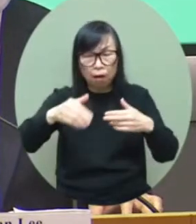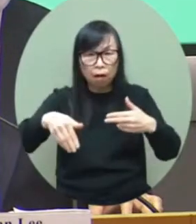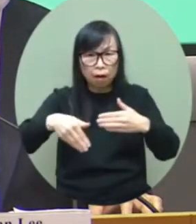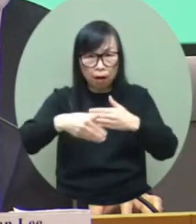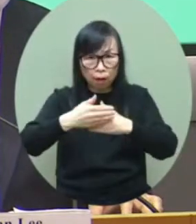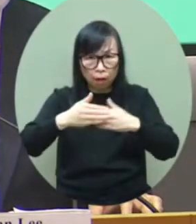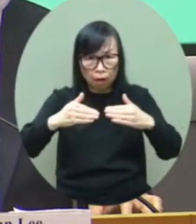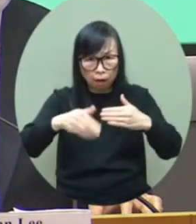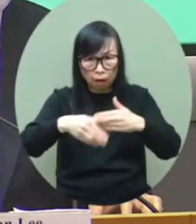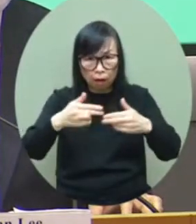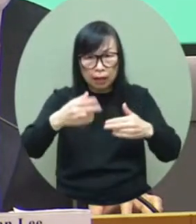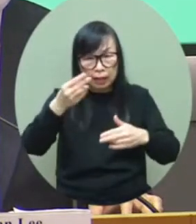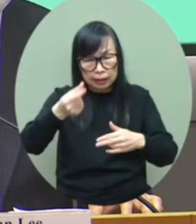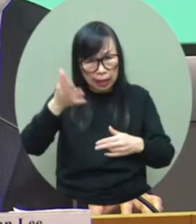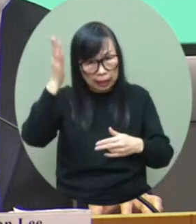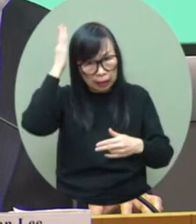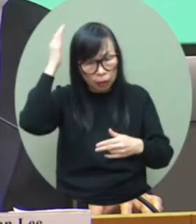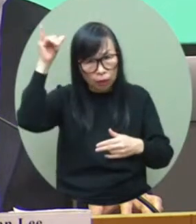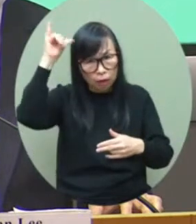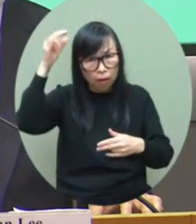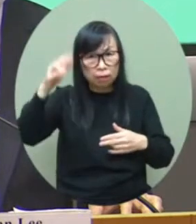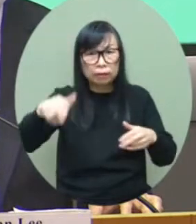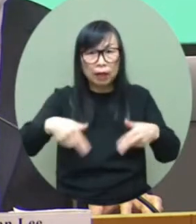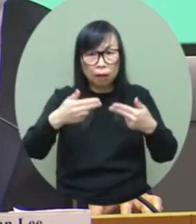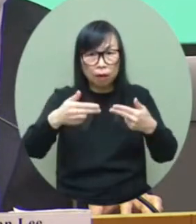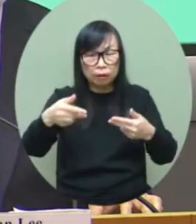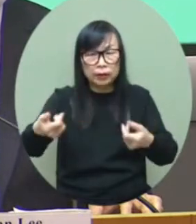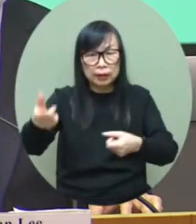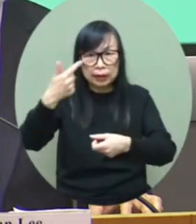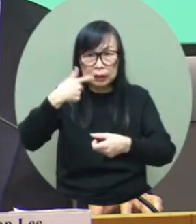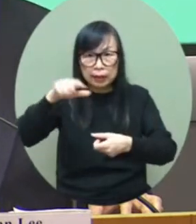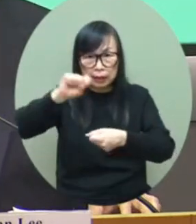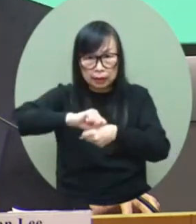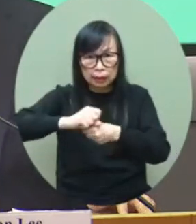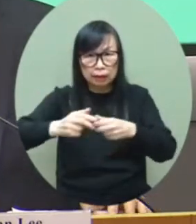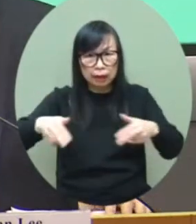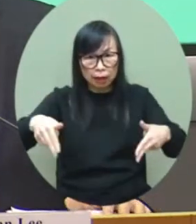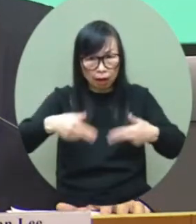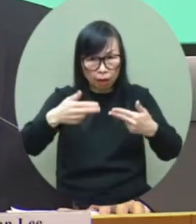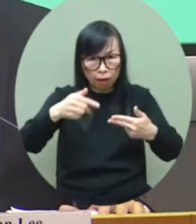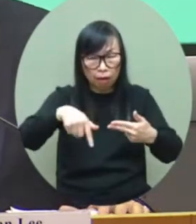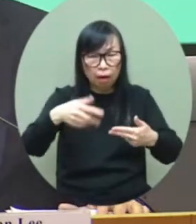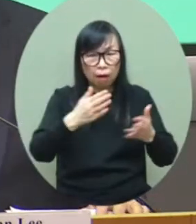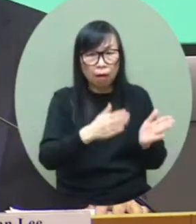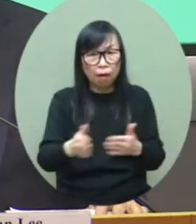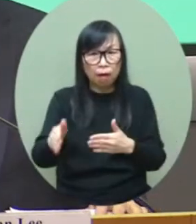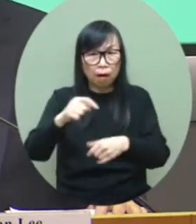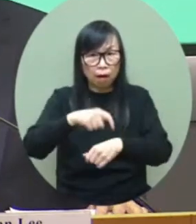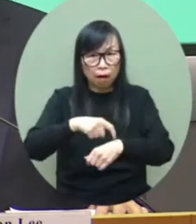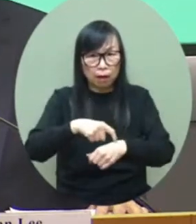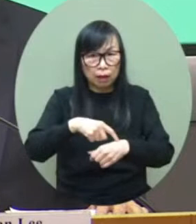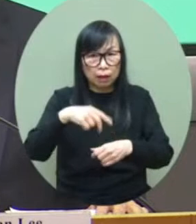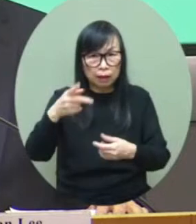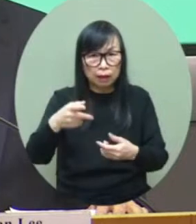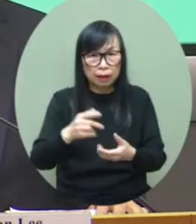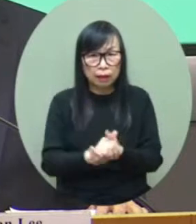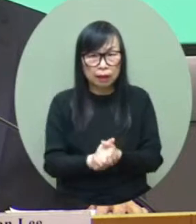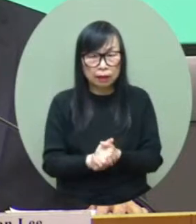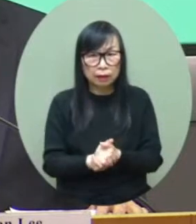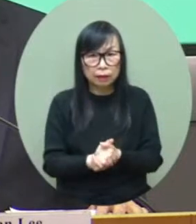Ma Chau, Huang Gong, and also Sha Tau Kok BCPs. This will be fully reopened. And then the opening